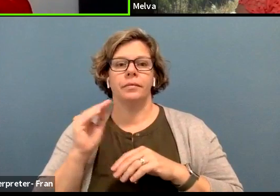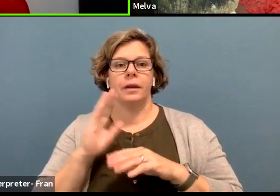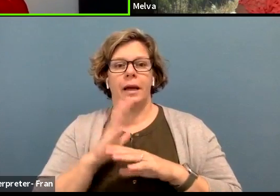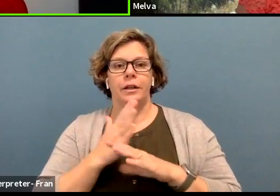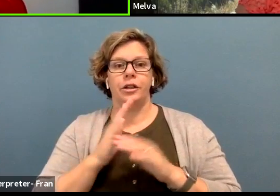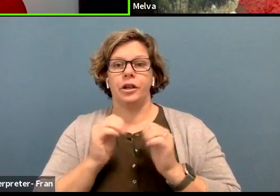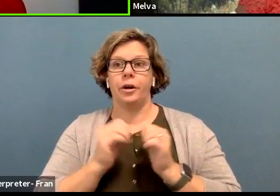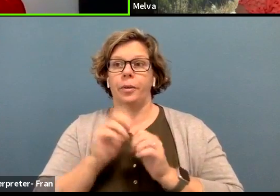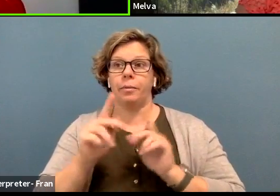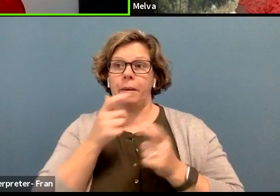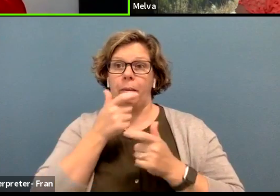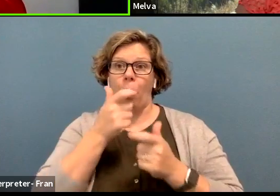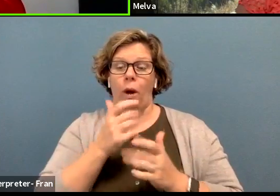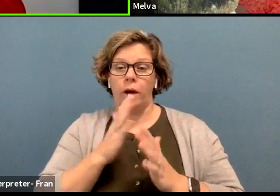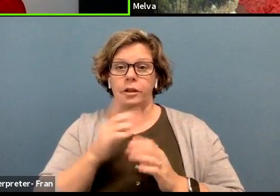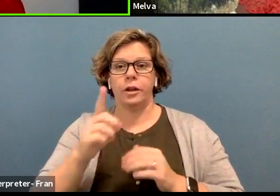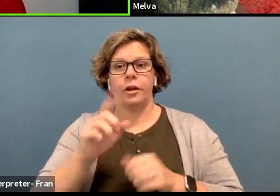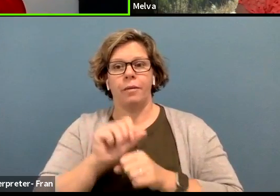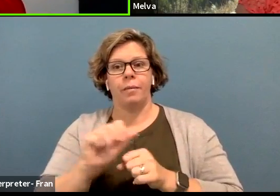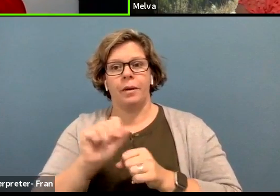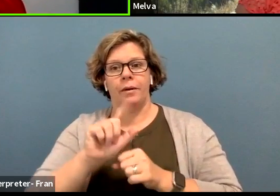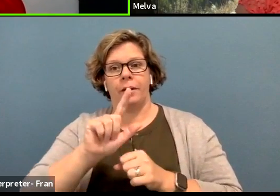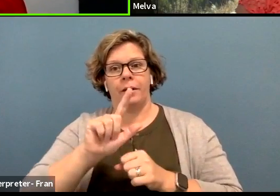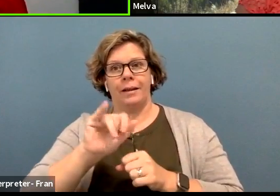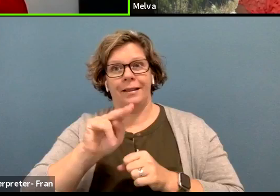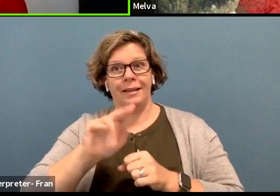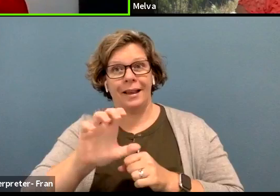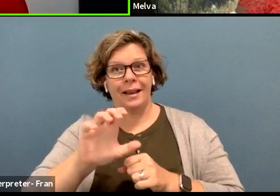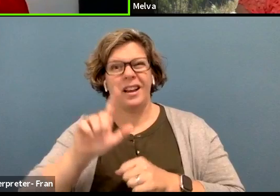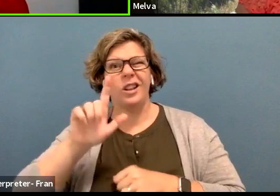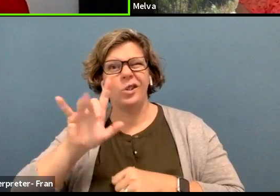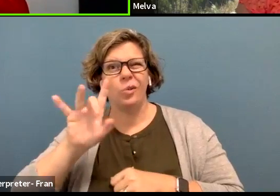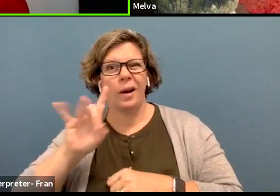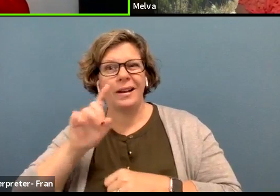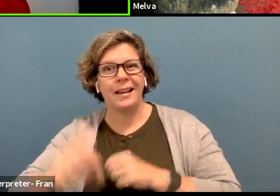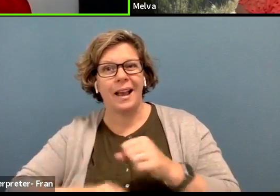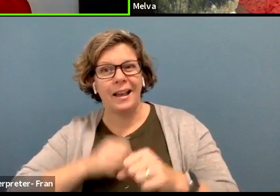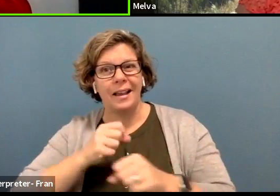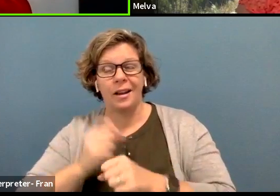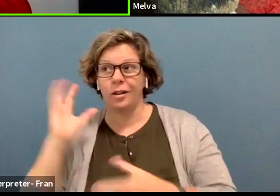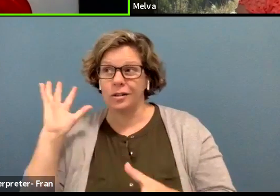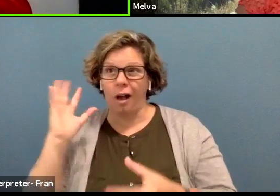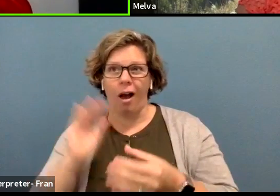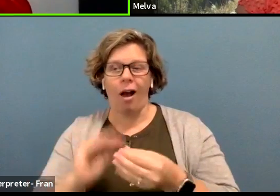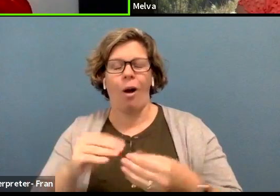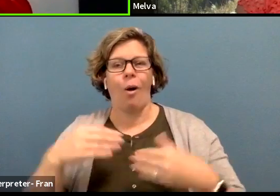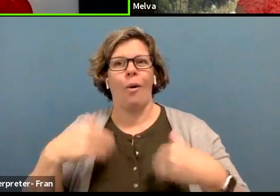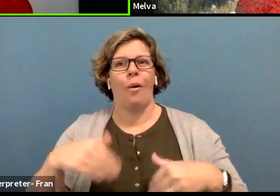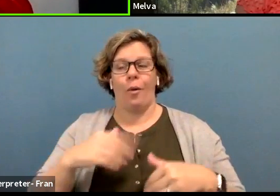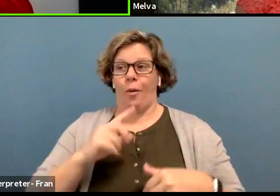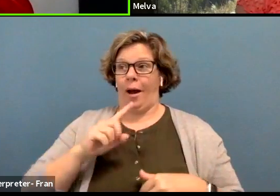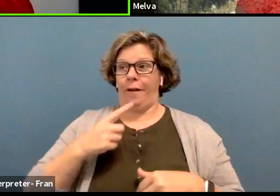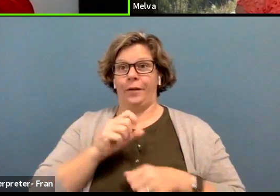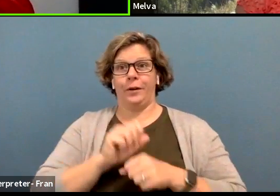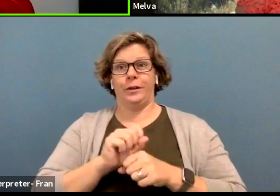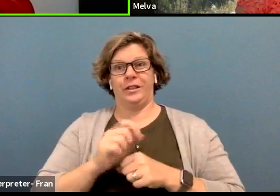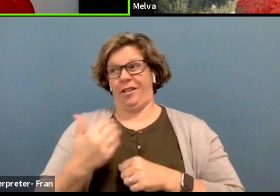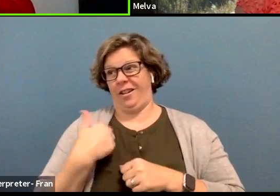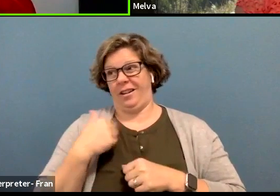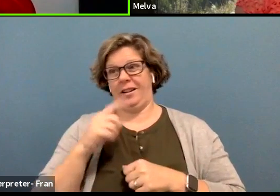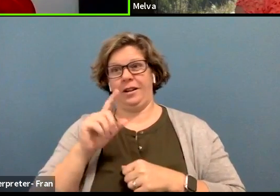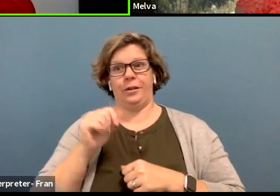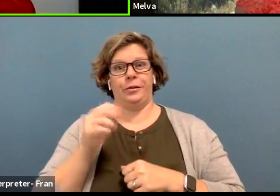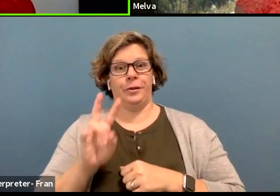viewers. You have been with LINC for 28 years. And when I first started in 2017, which